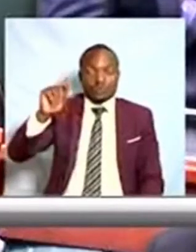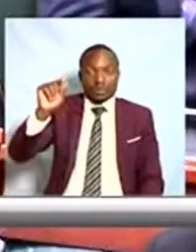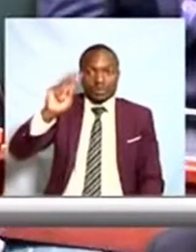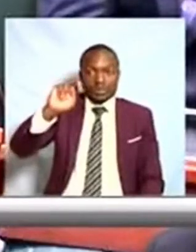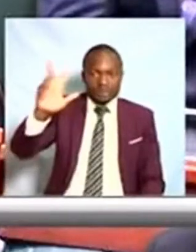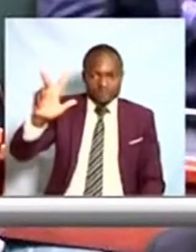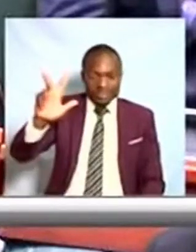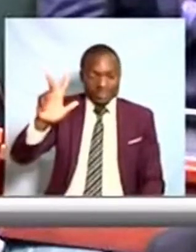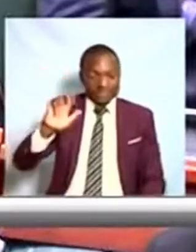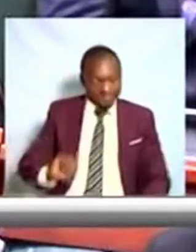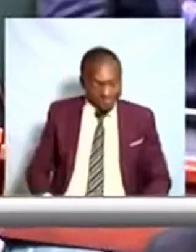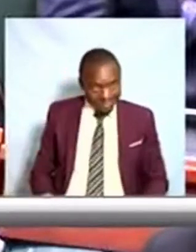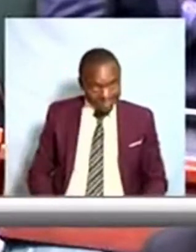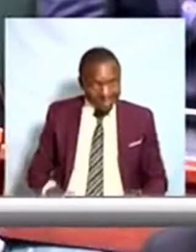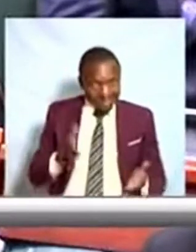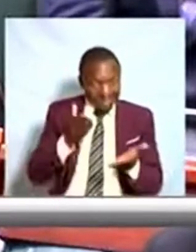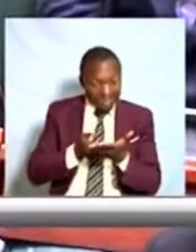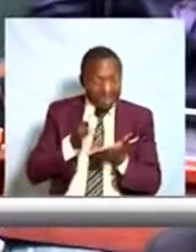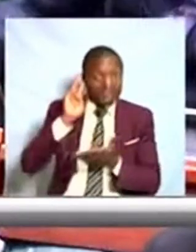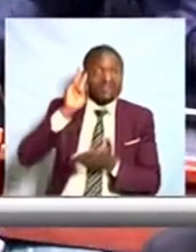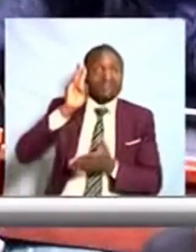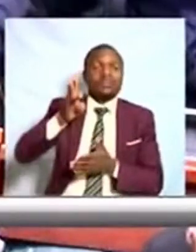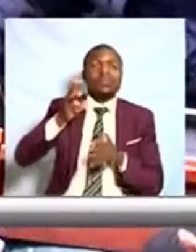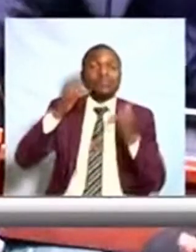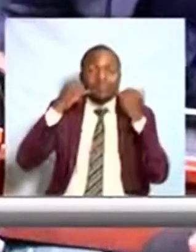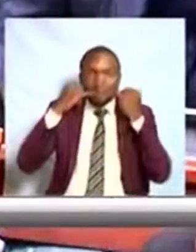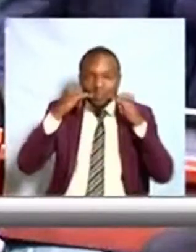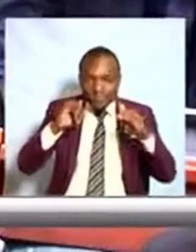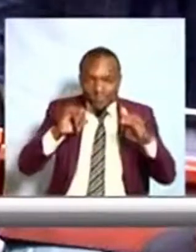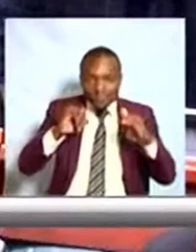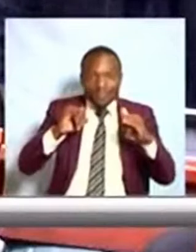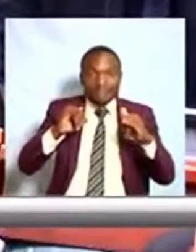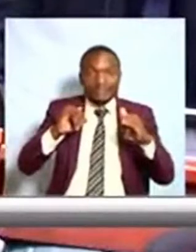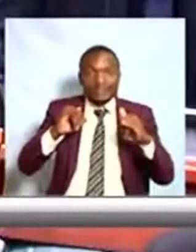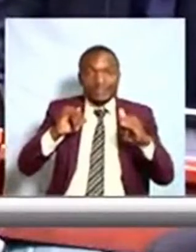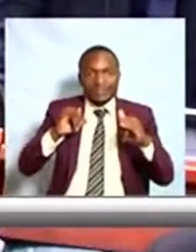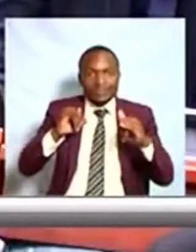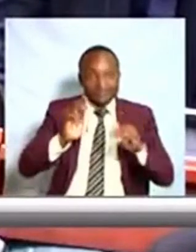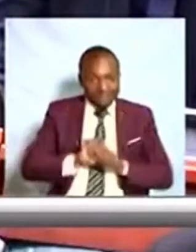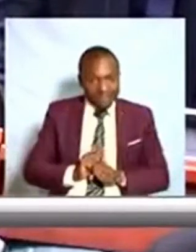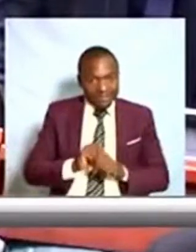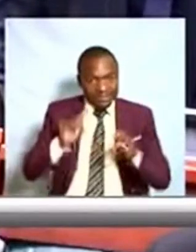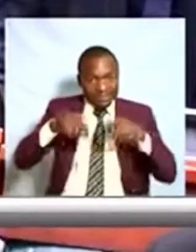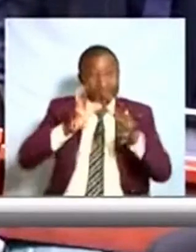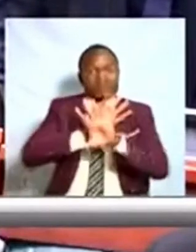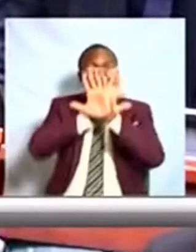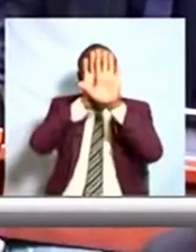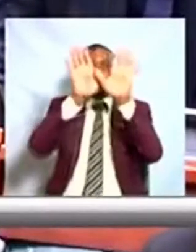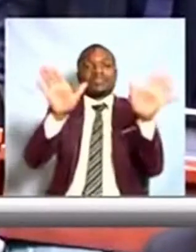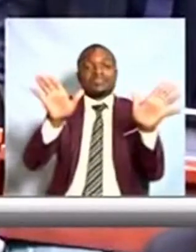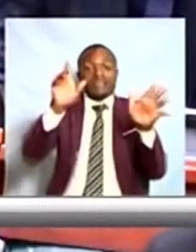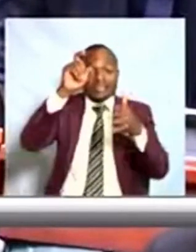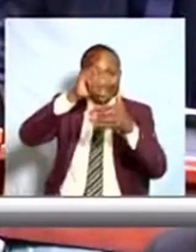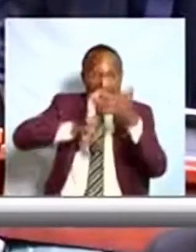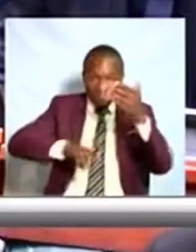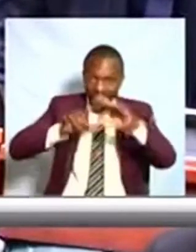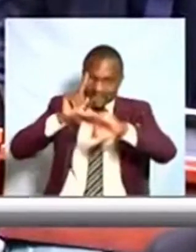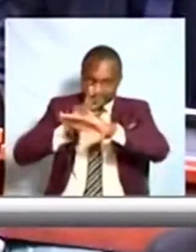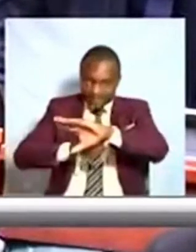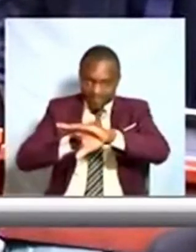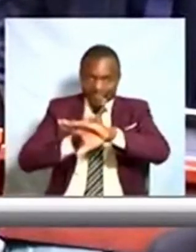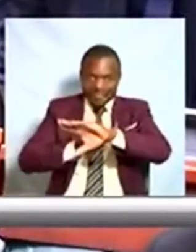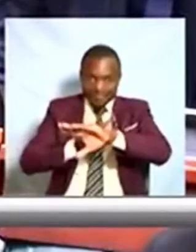year. This will inform and ascertain the costs and